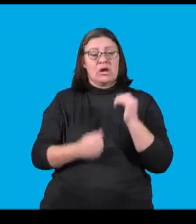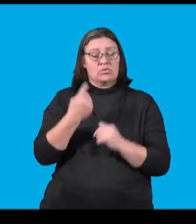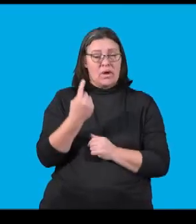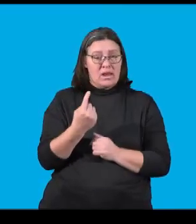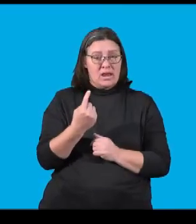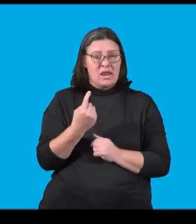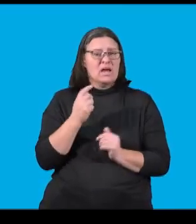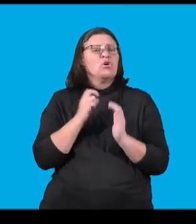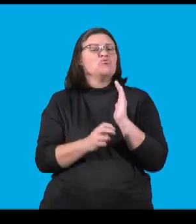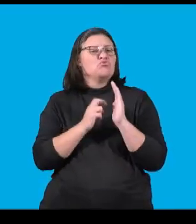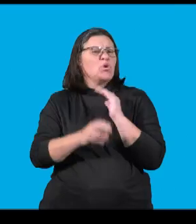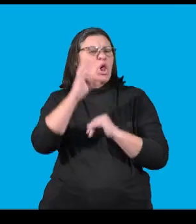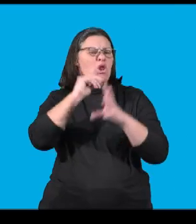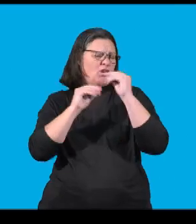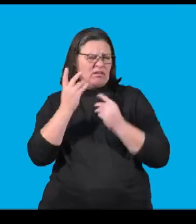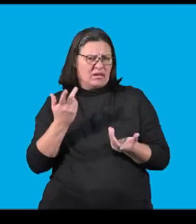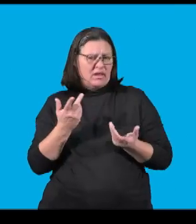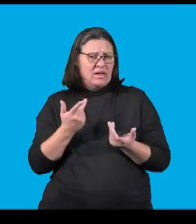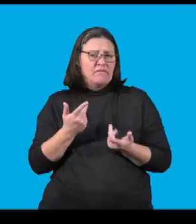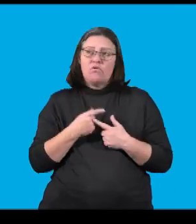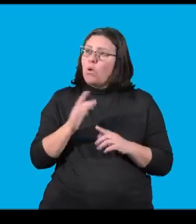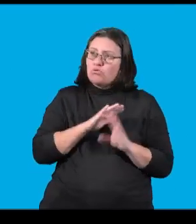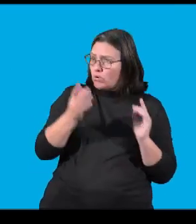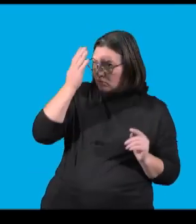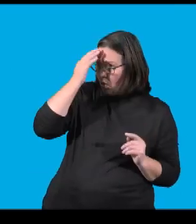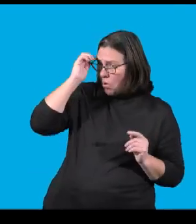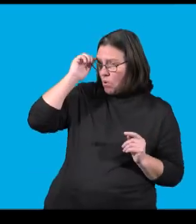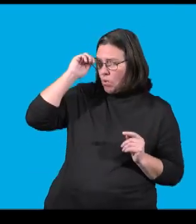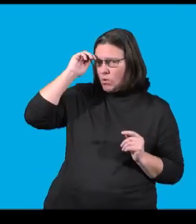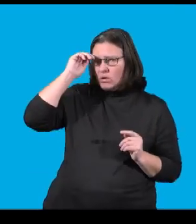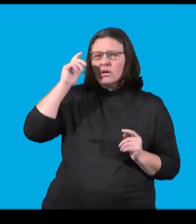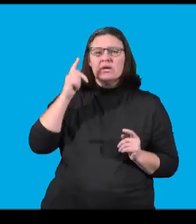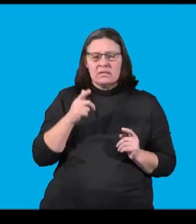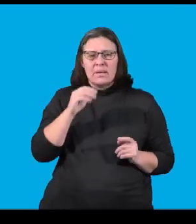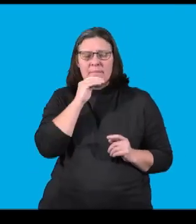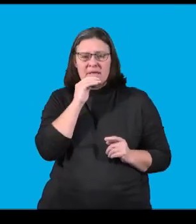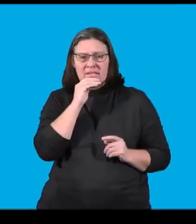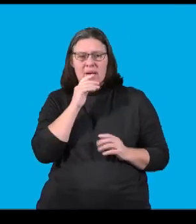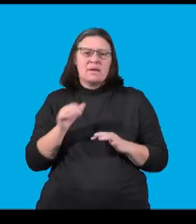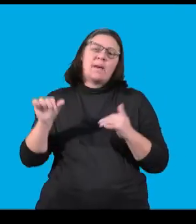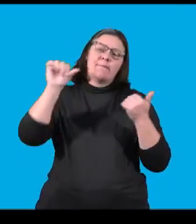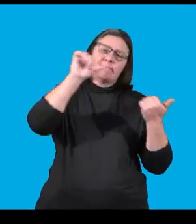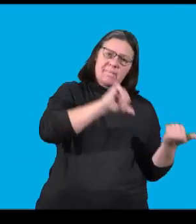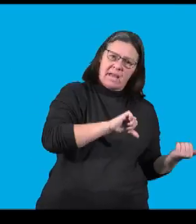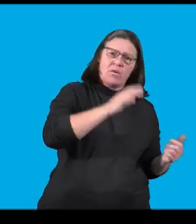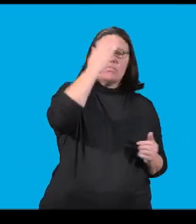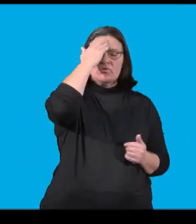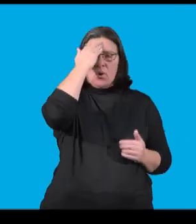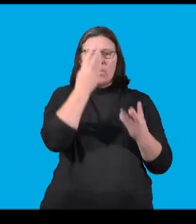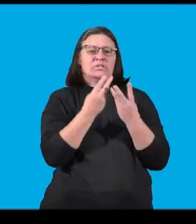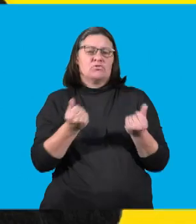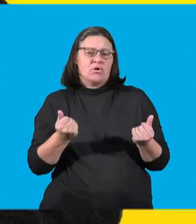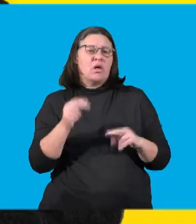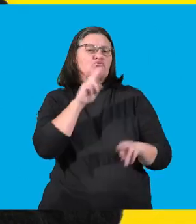1. This is just a rule that you've learned. If it's something that you're not familiar with while I'm talking through it, it means we need to go back and become familiar